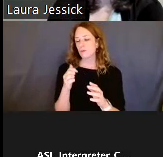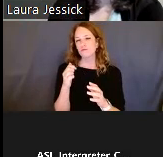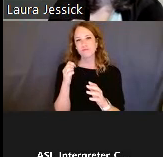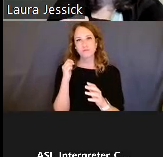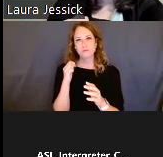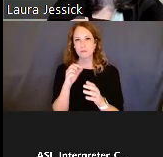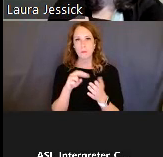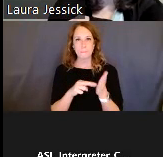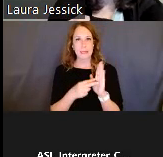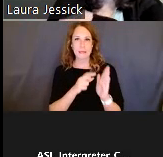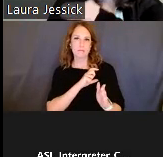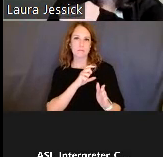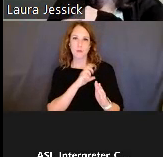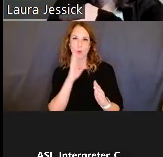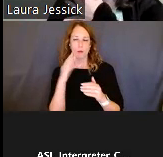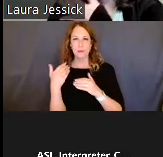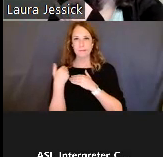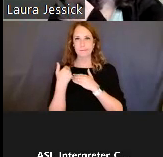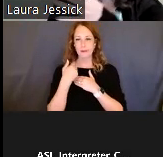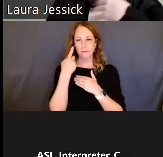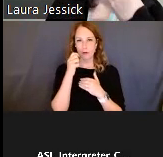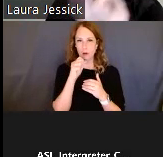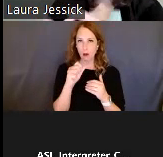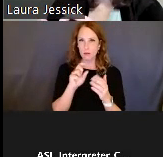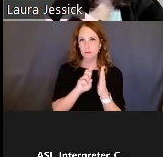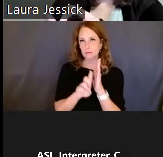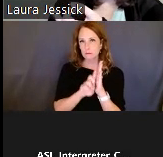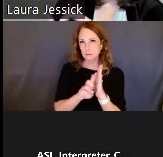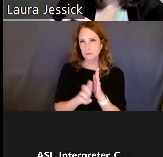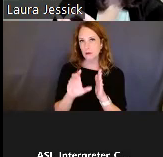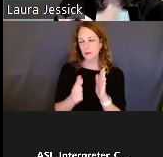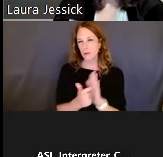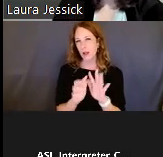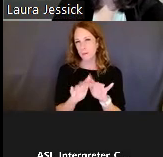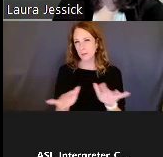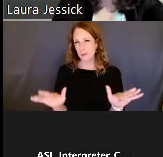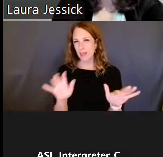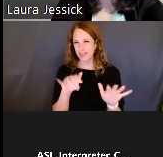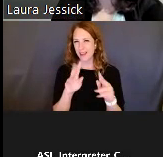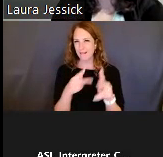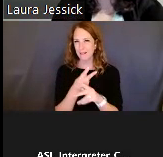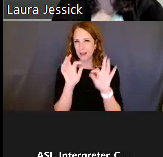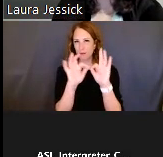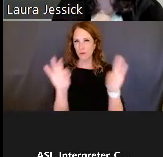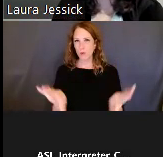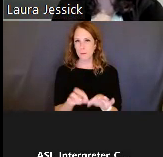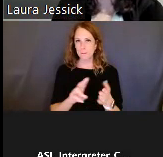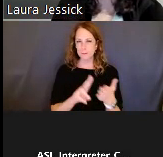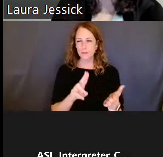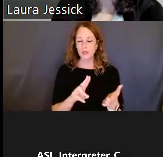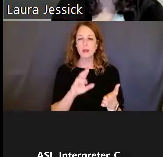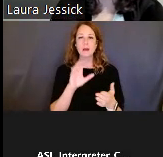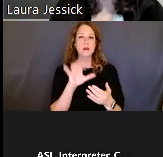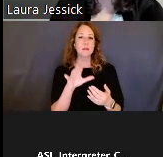agency liable for not investigating the crime that they reported, et cetera, et cetera. So in those cases, we